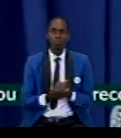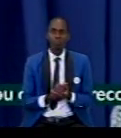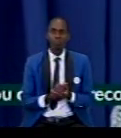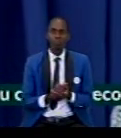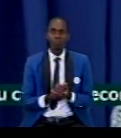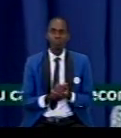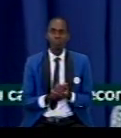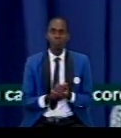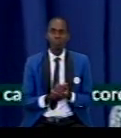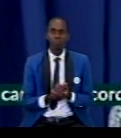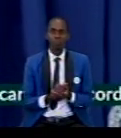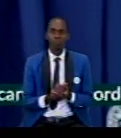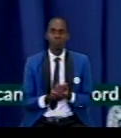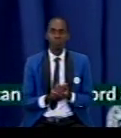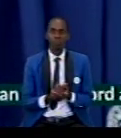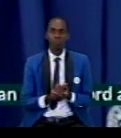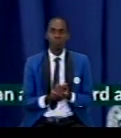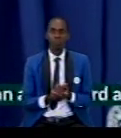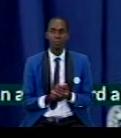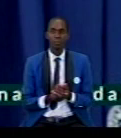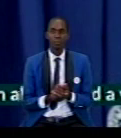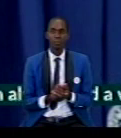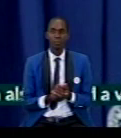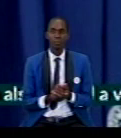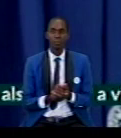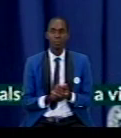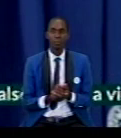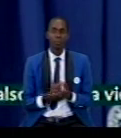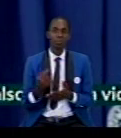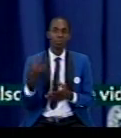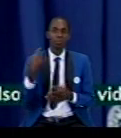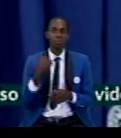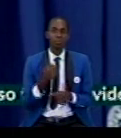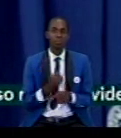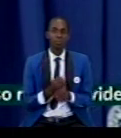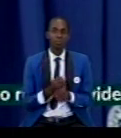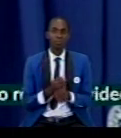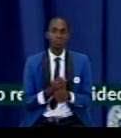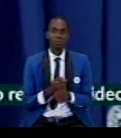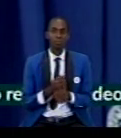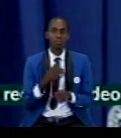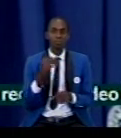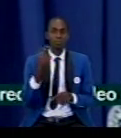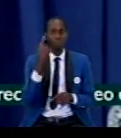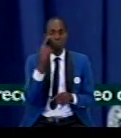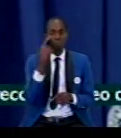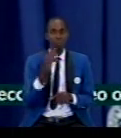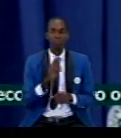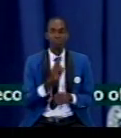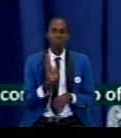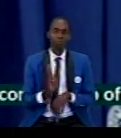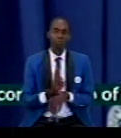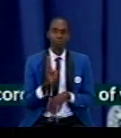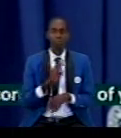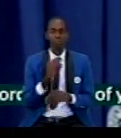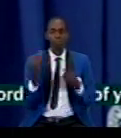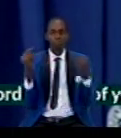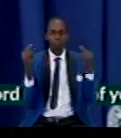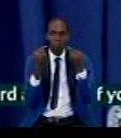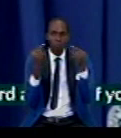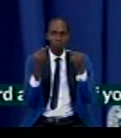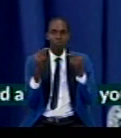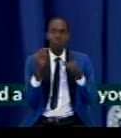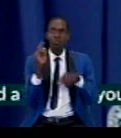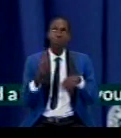last year my eyes used to pain me. I cannot look at light clearly. So